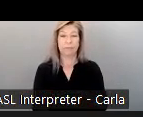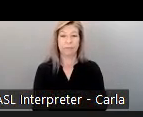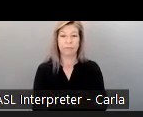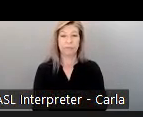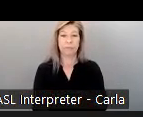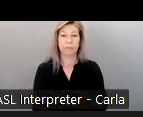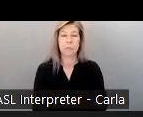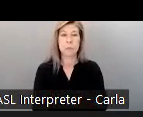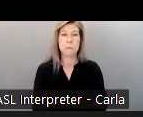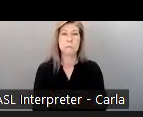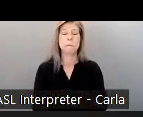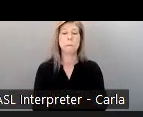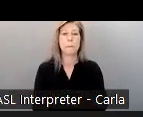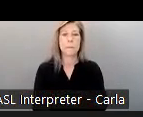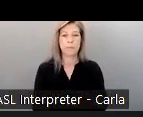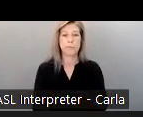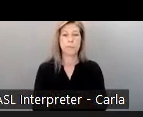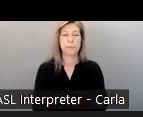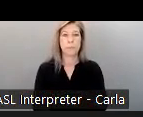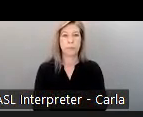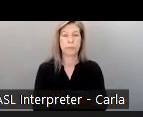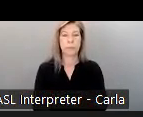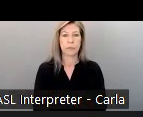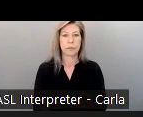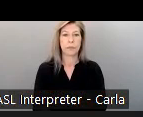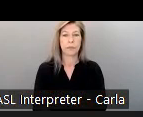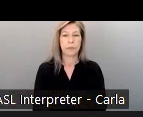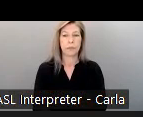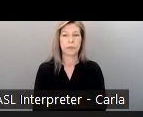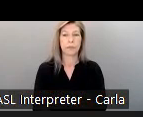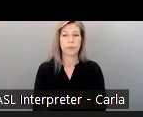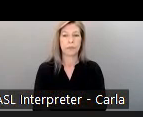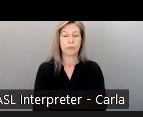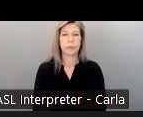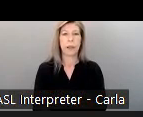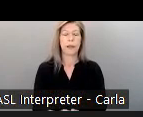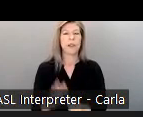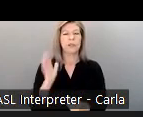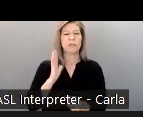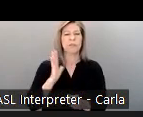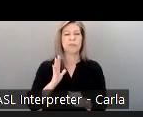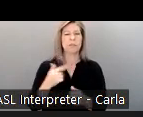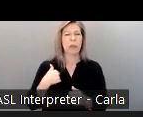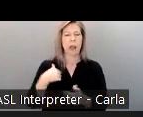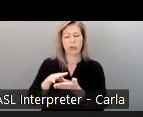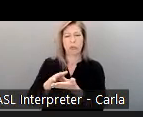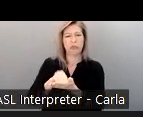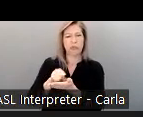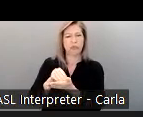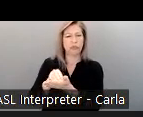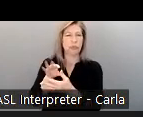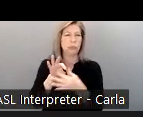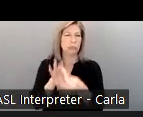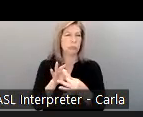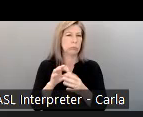So there's a type of therapy that I was trained in called somatic experiencing.